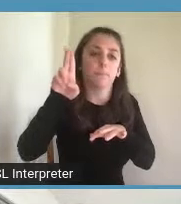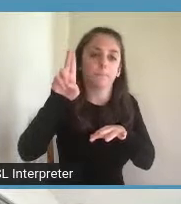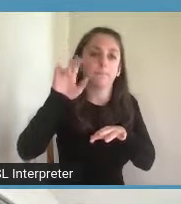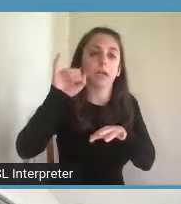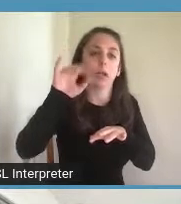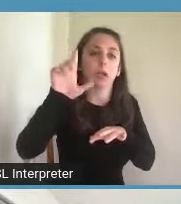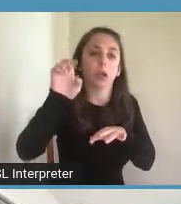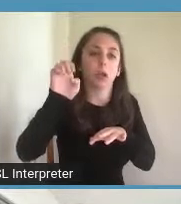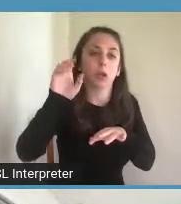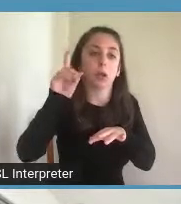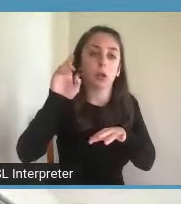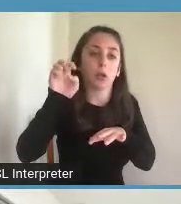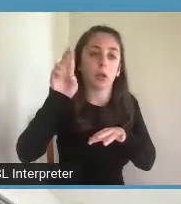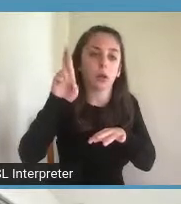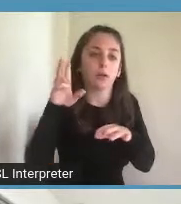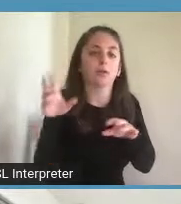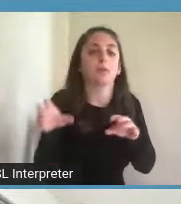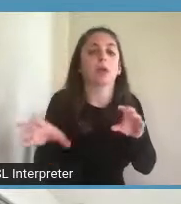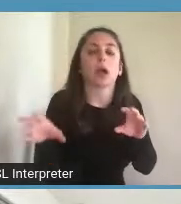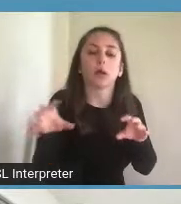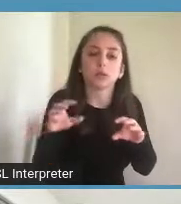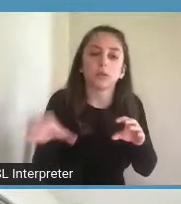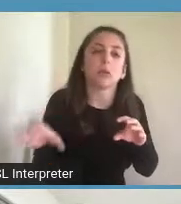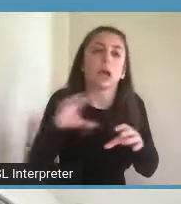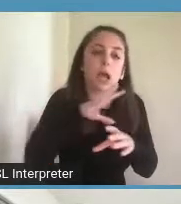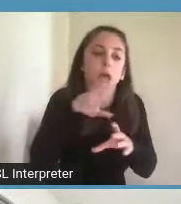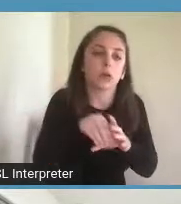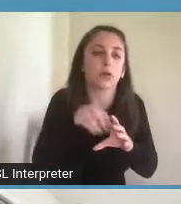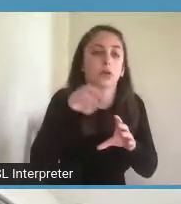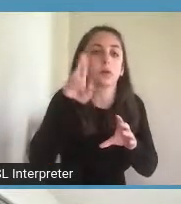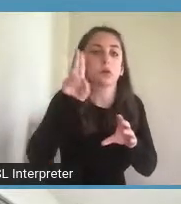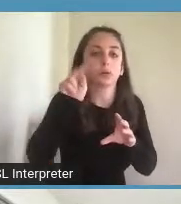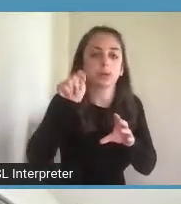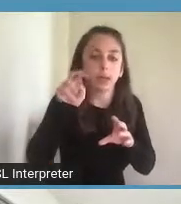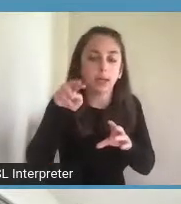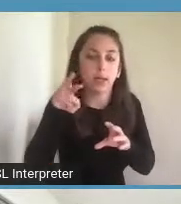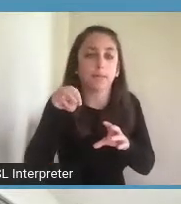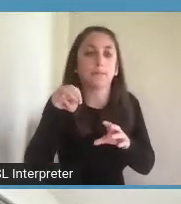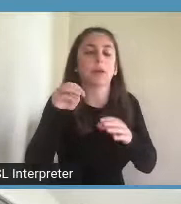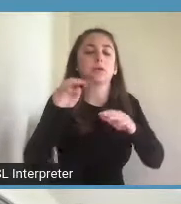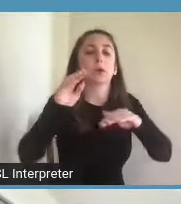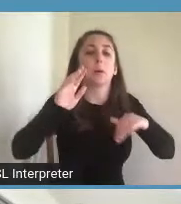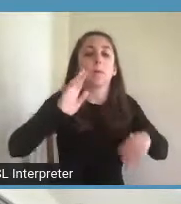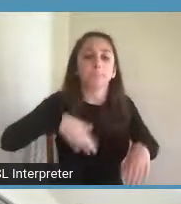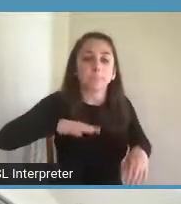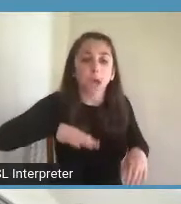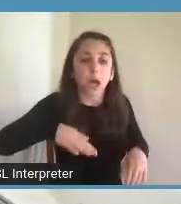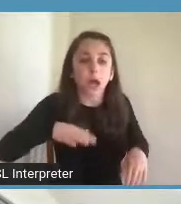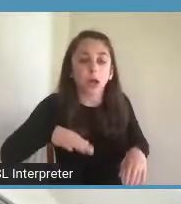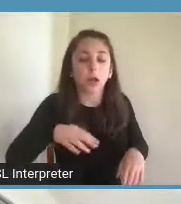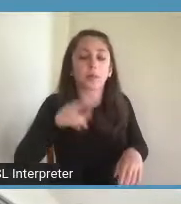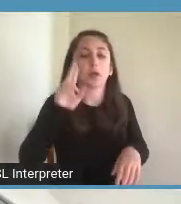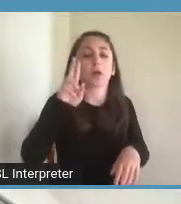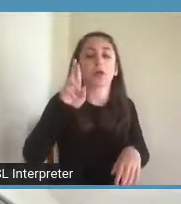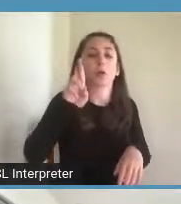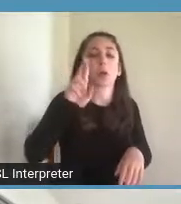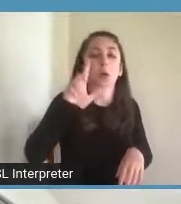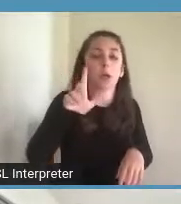it. And I apologize, this is very small, but at the very bottom, you can see this is a URL with